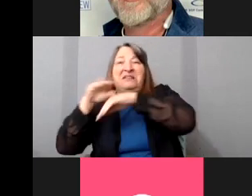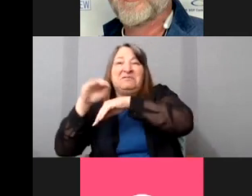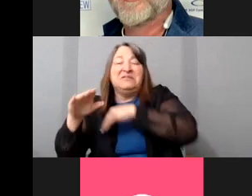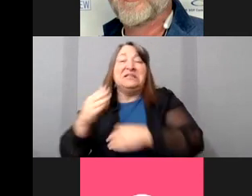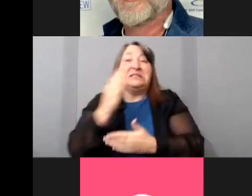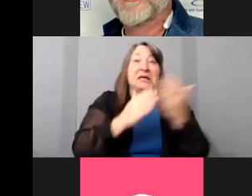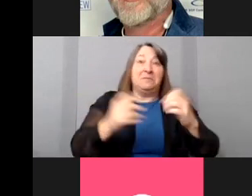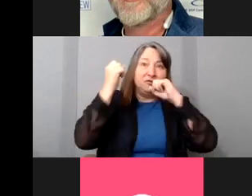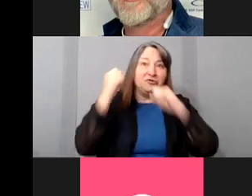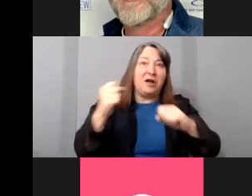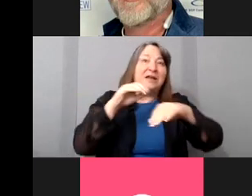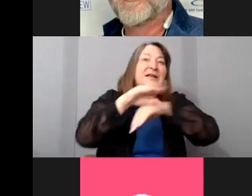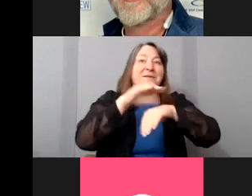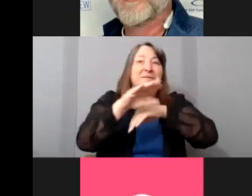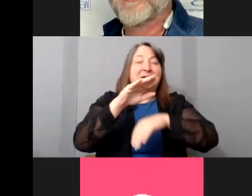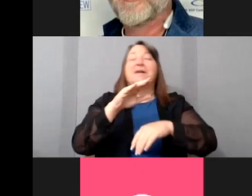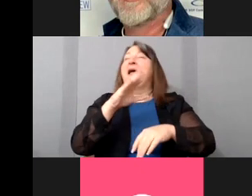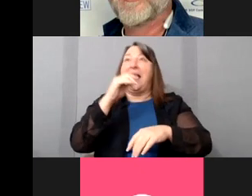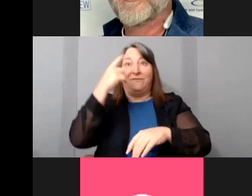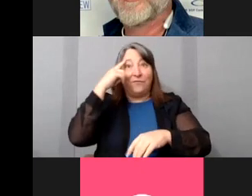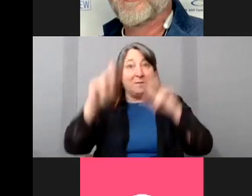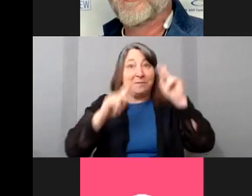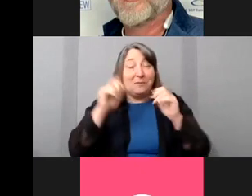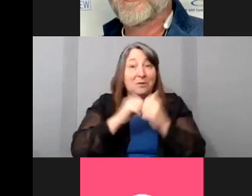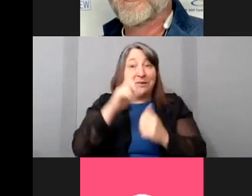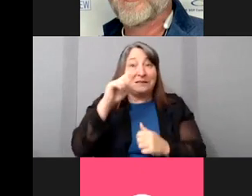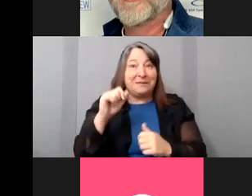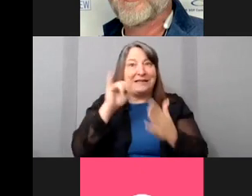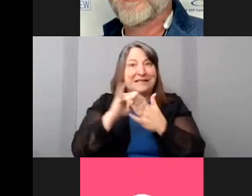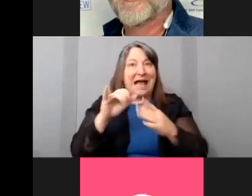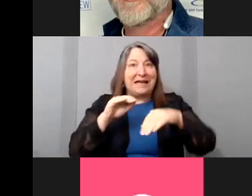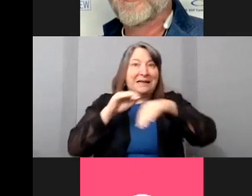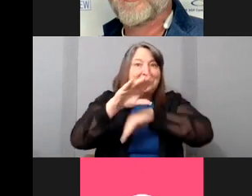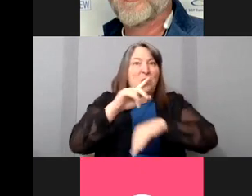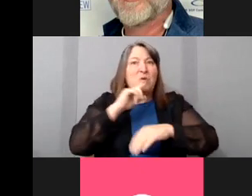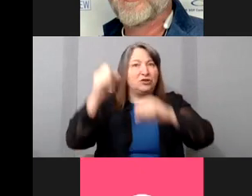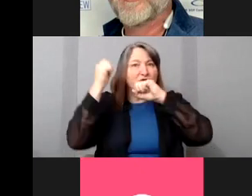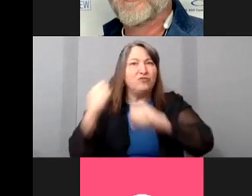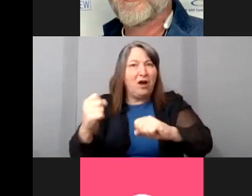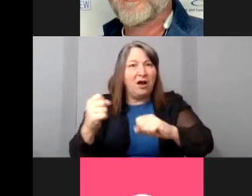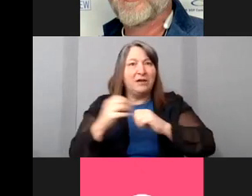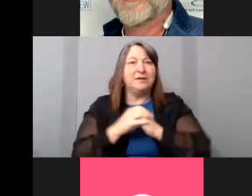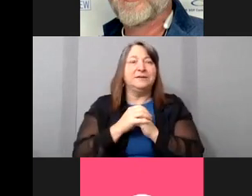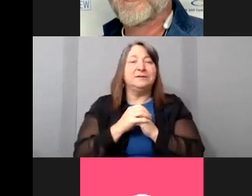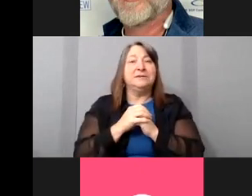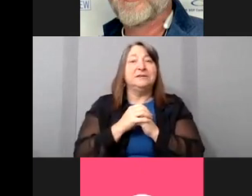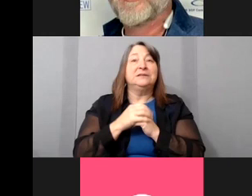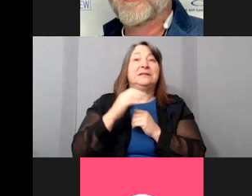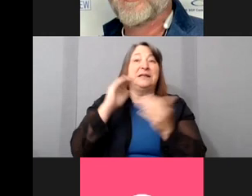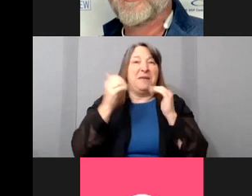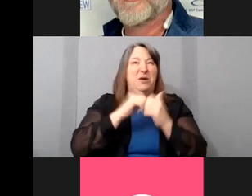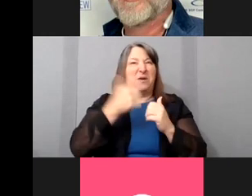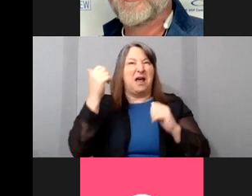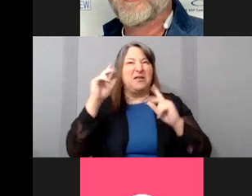with disabilities were quite large in comparison to other groups of young people and other types of outcomes.